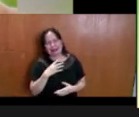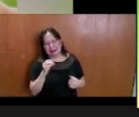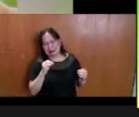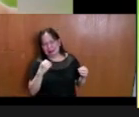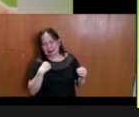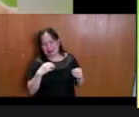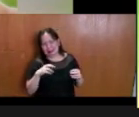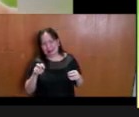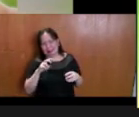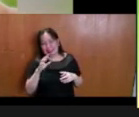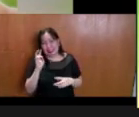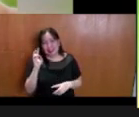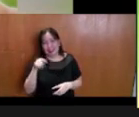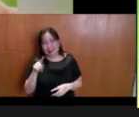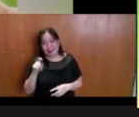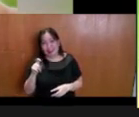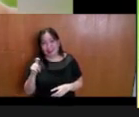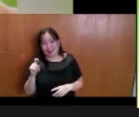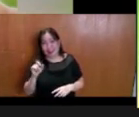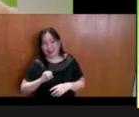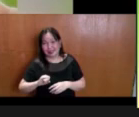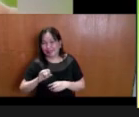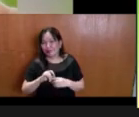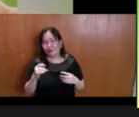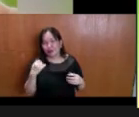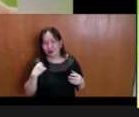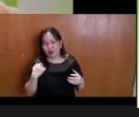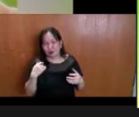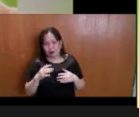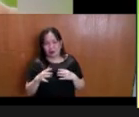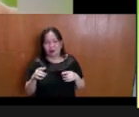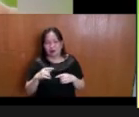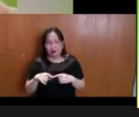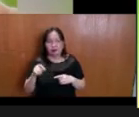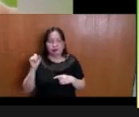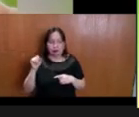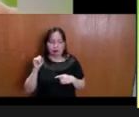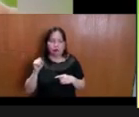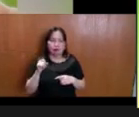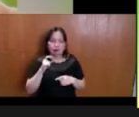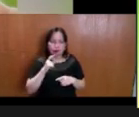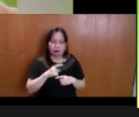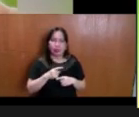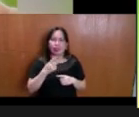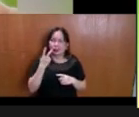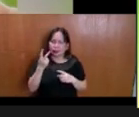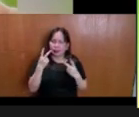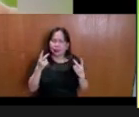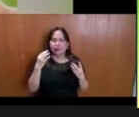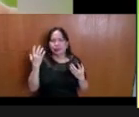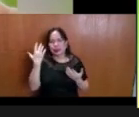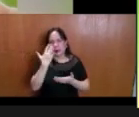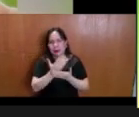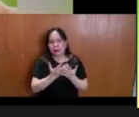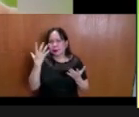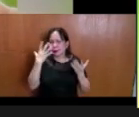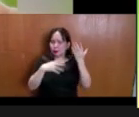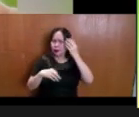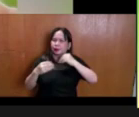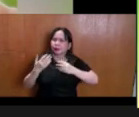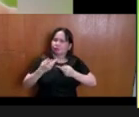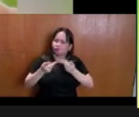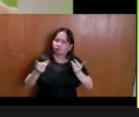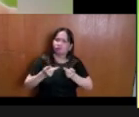all the 7,000 plus 100 islands. But I know that and I've seen very beautiful places. And if we are really